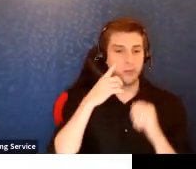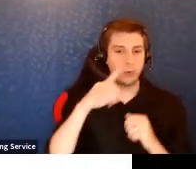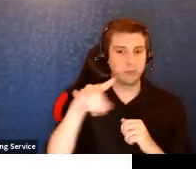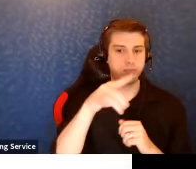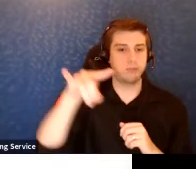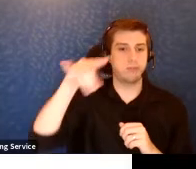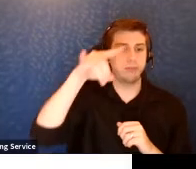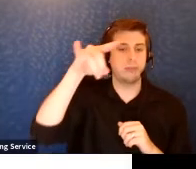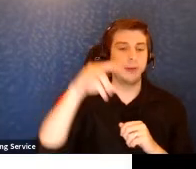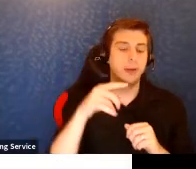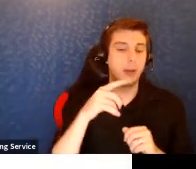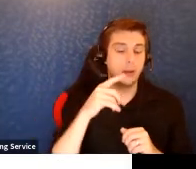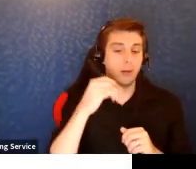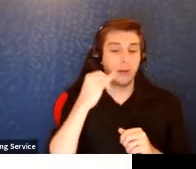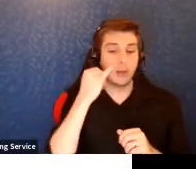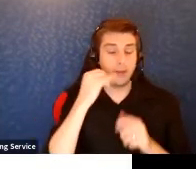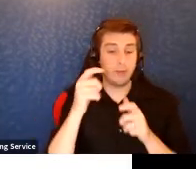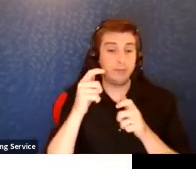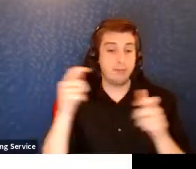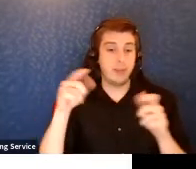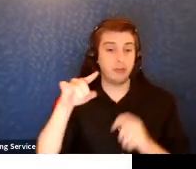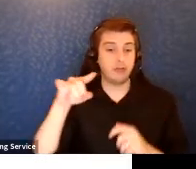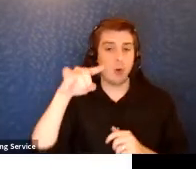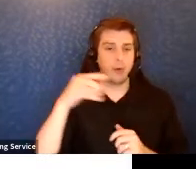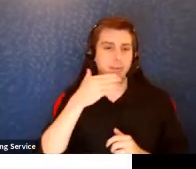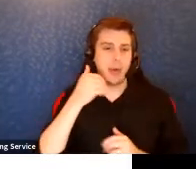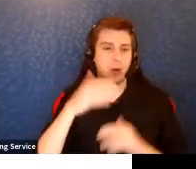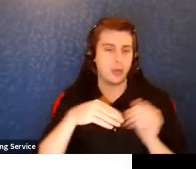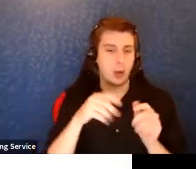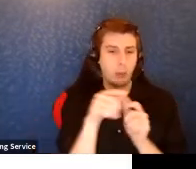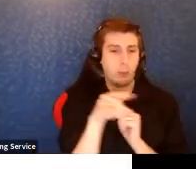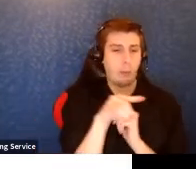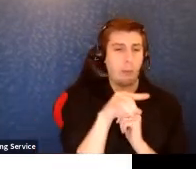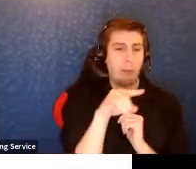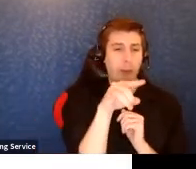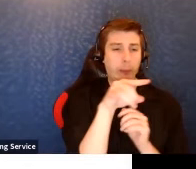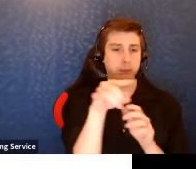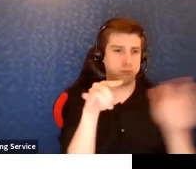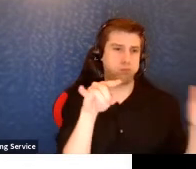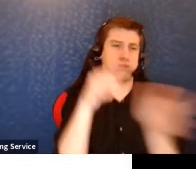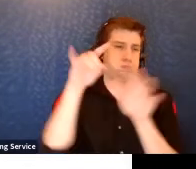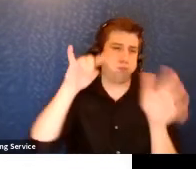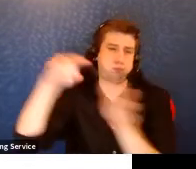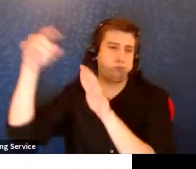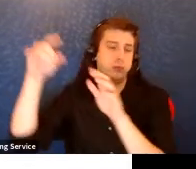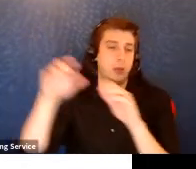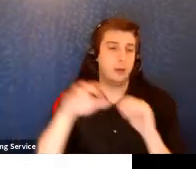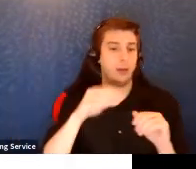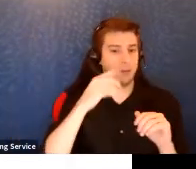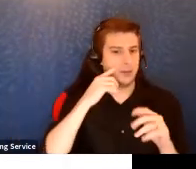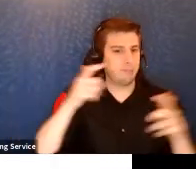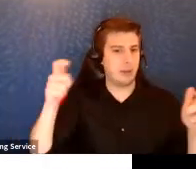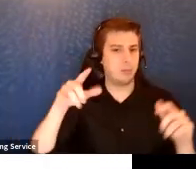drones may fare better in windier conditions, but nonetheless, if it's windy, our battery use